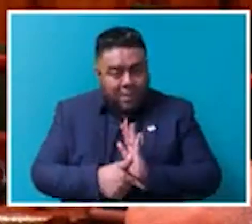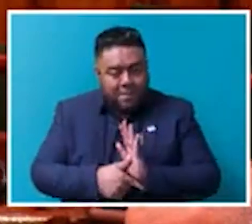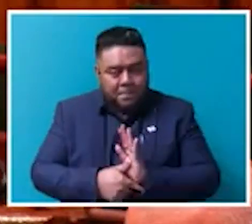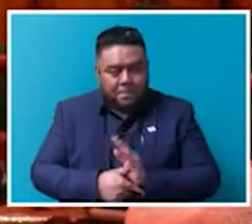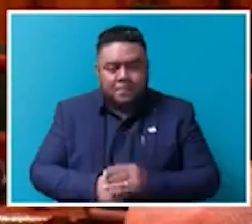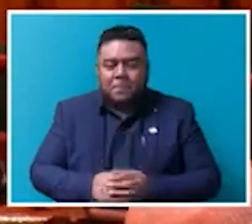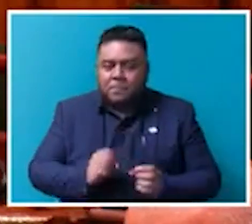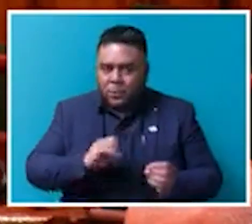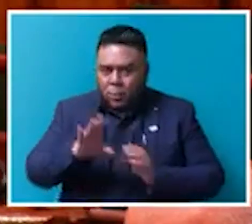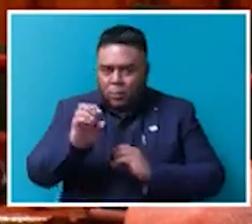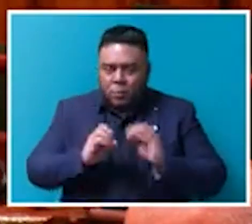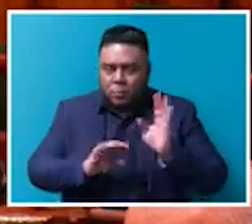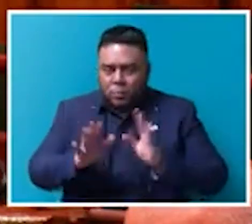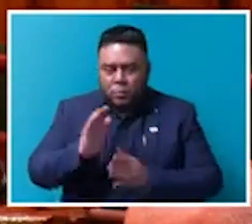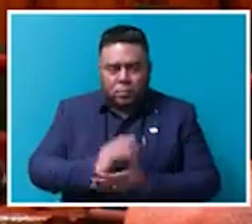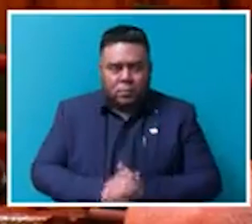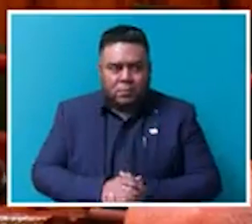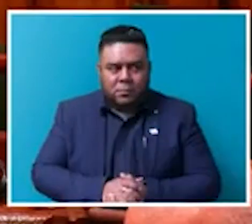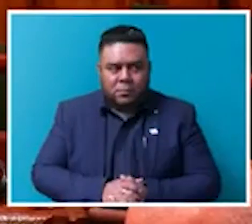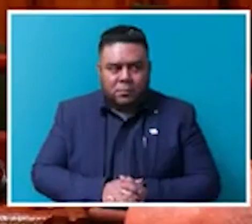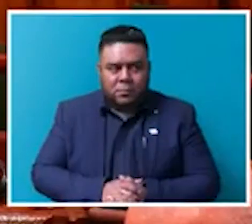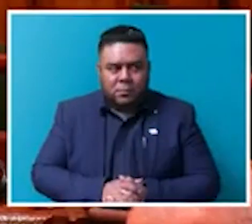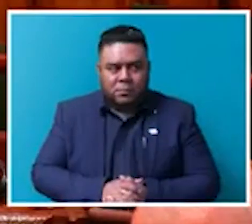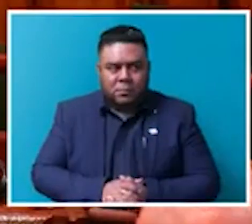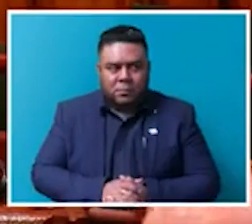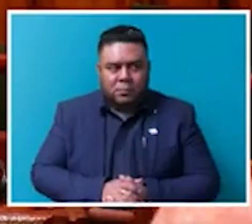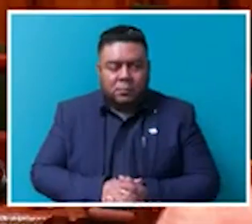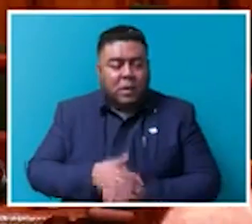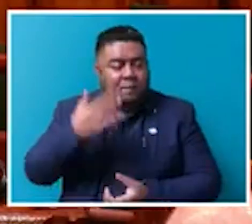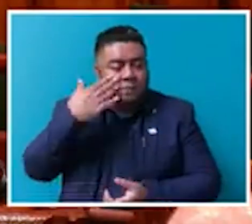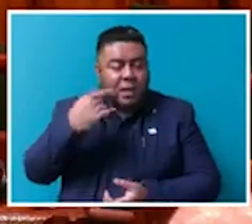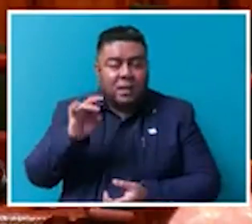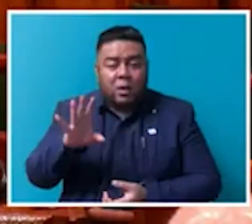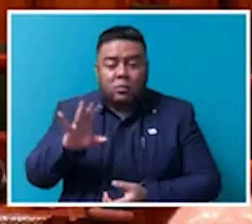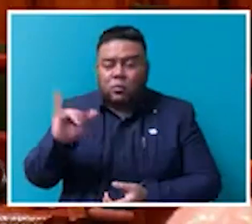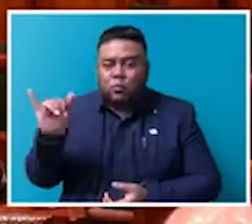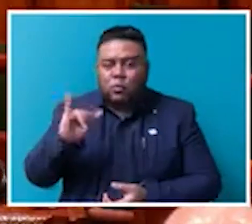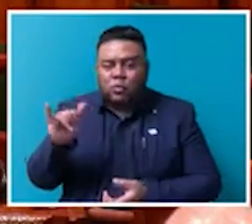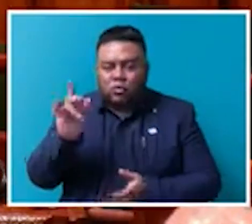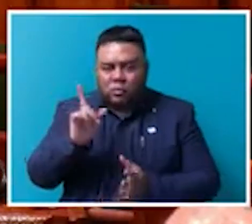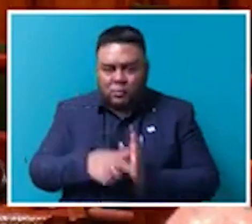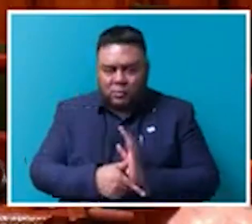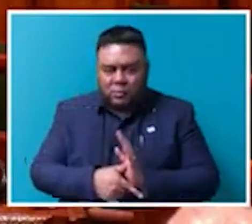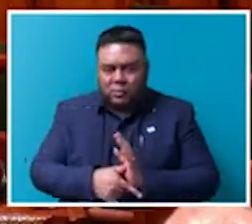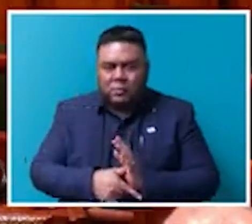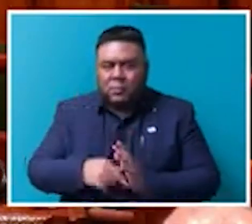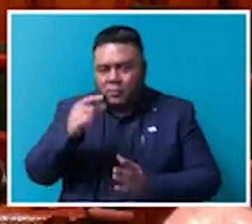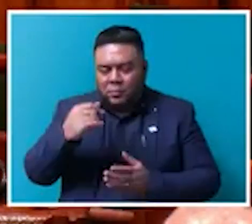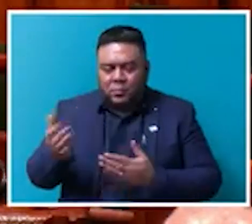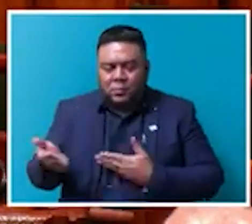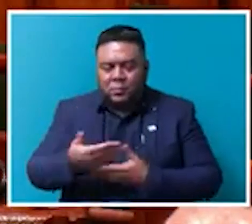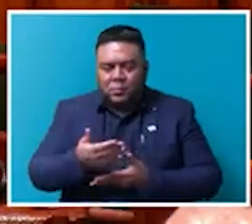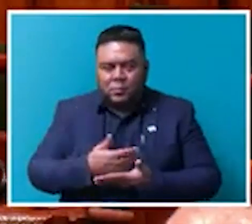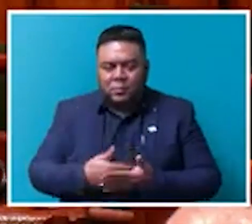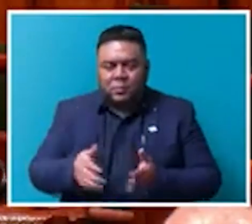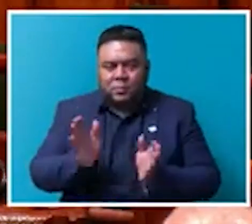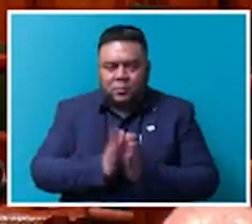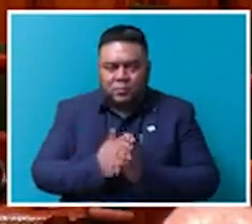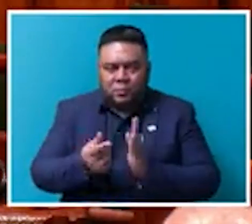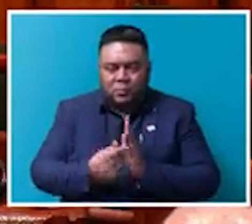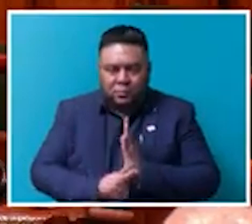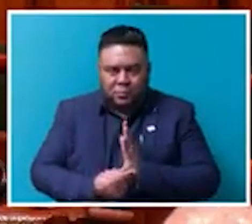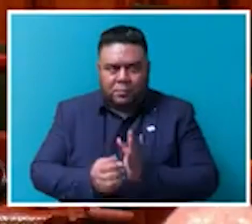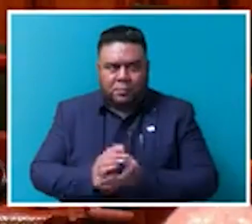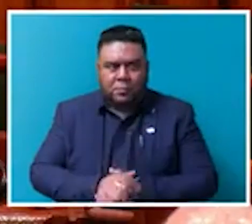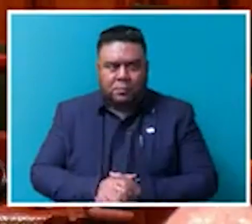post on the site and find out the time for them to come in and collect their books.